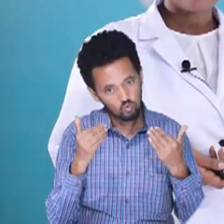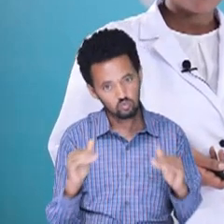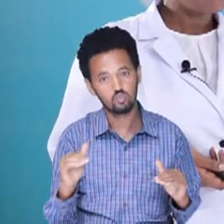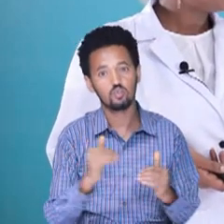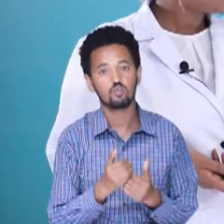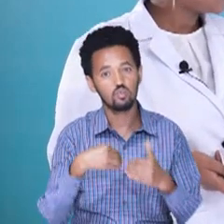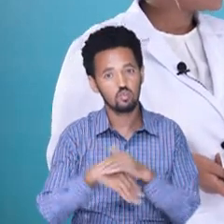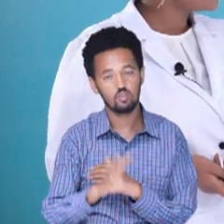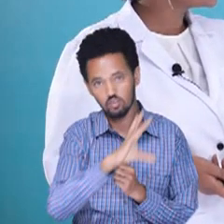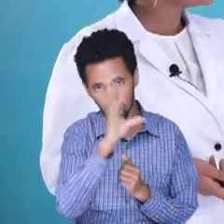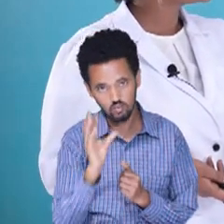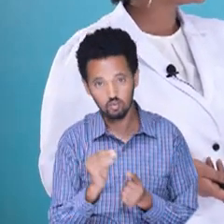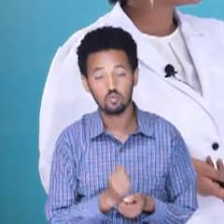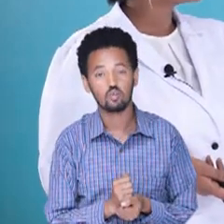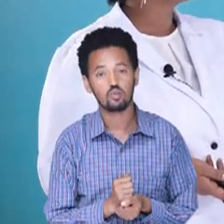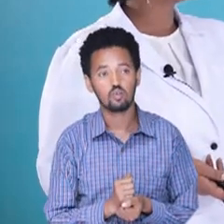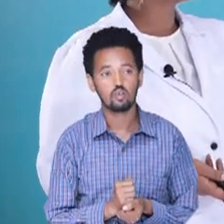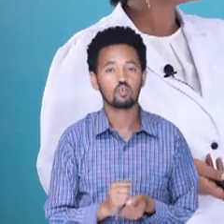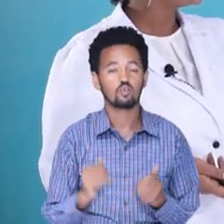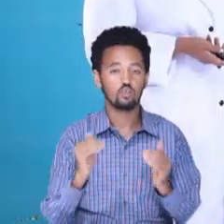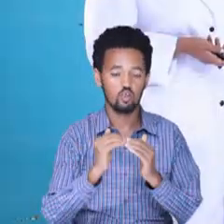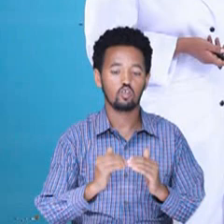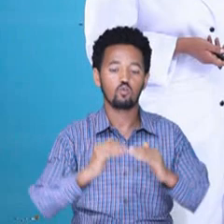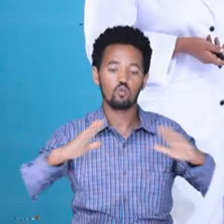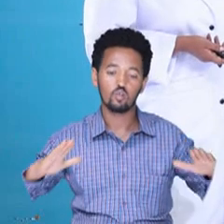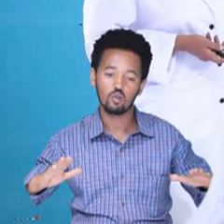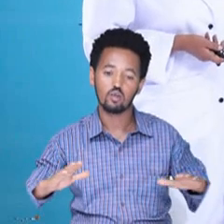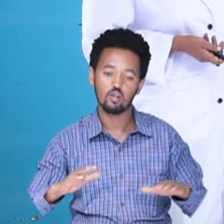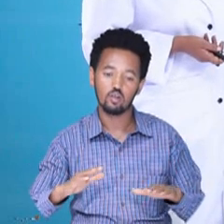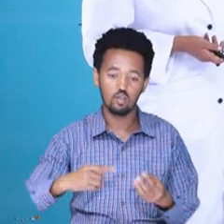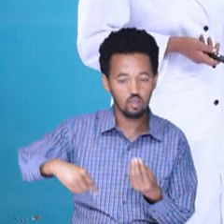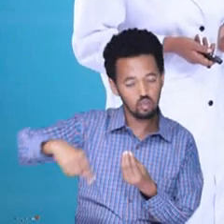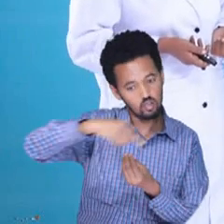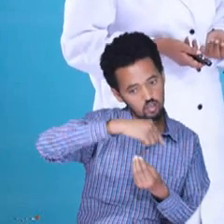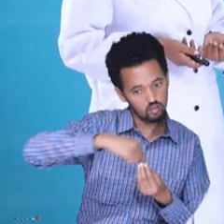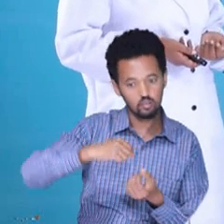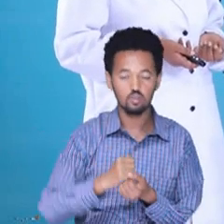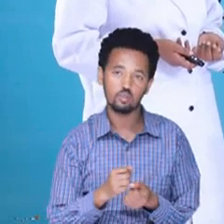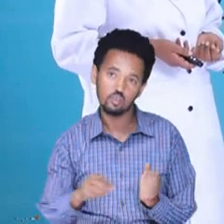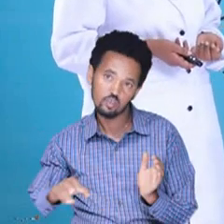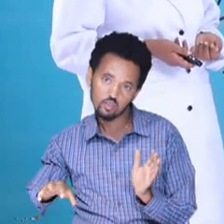the Africa, and also the equatorial areas. The